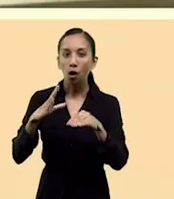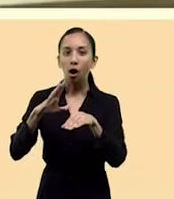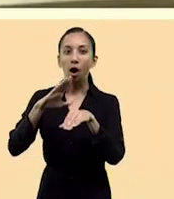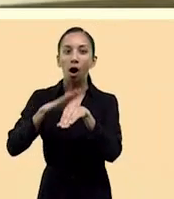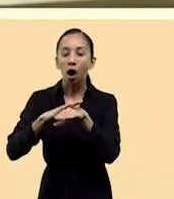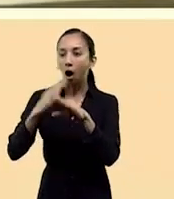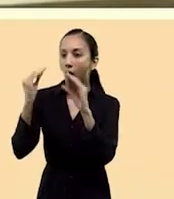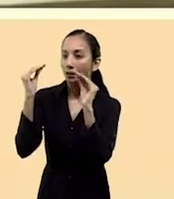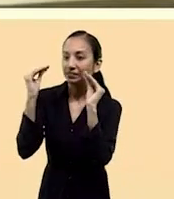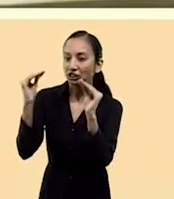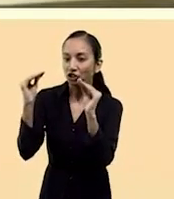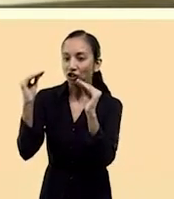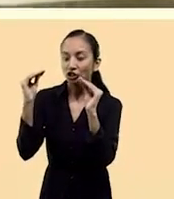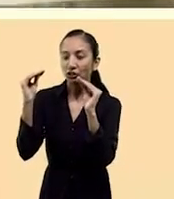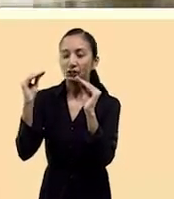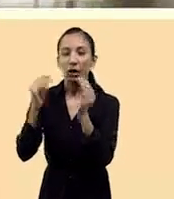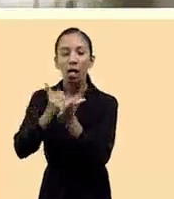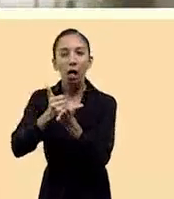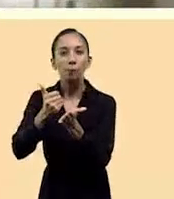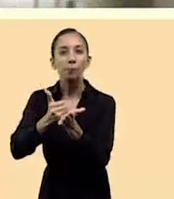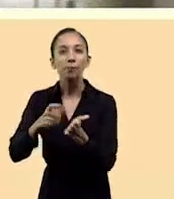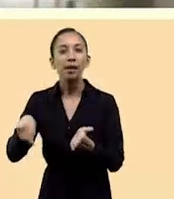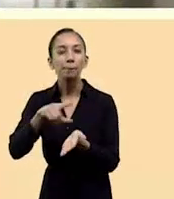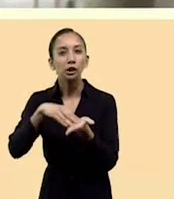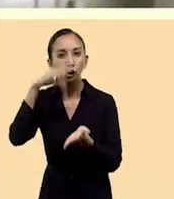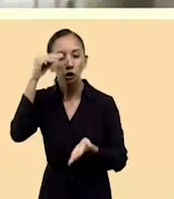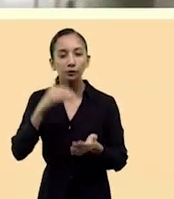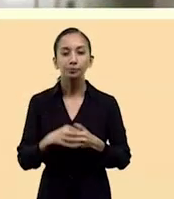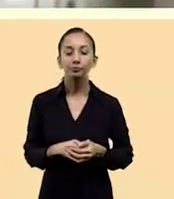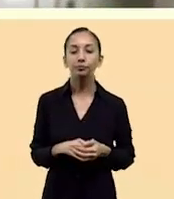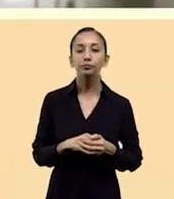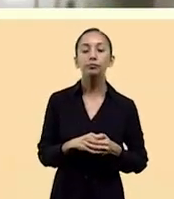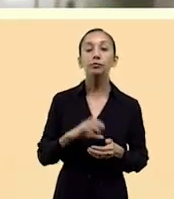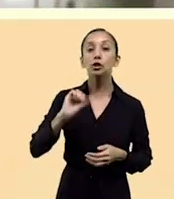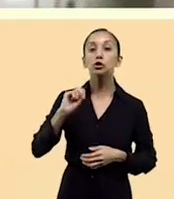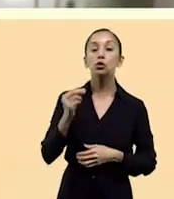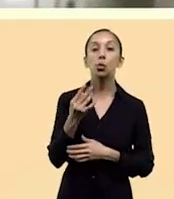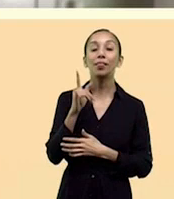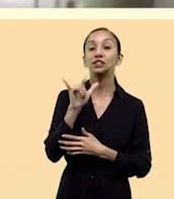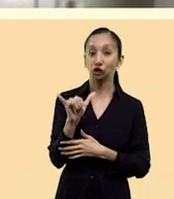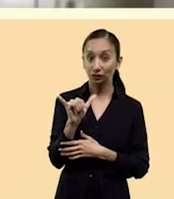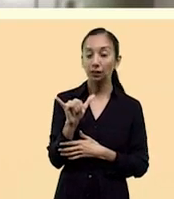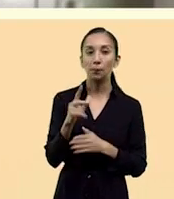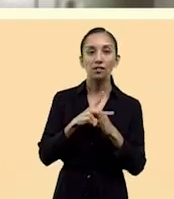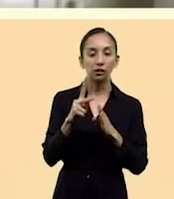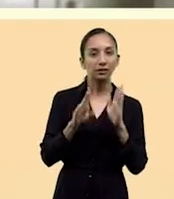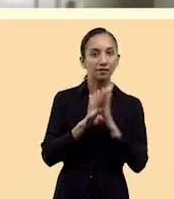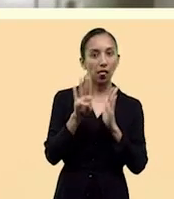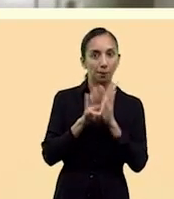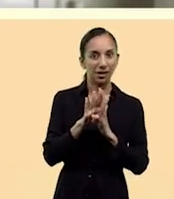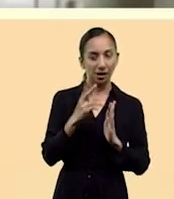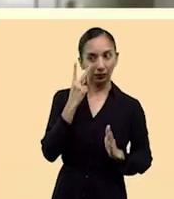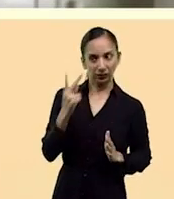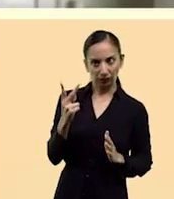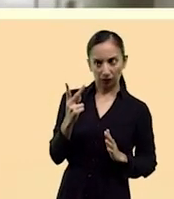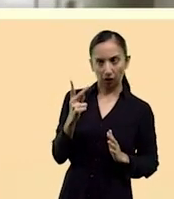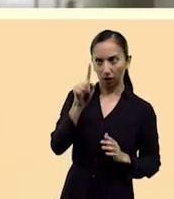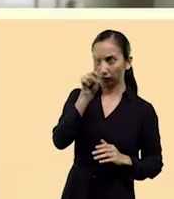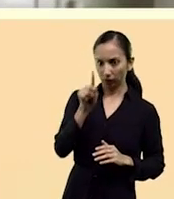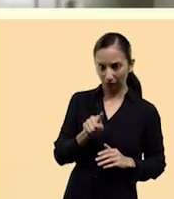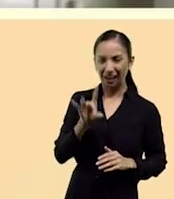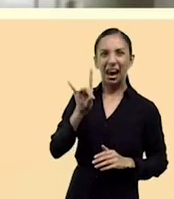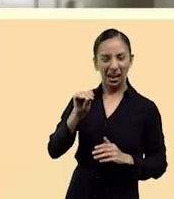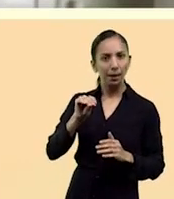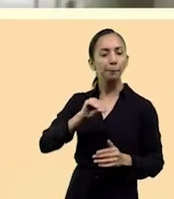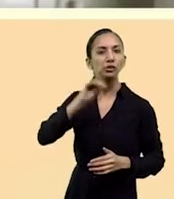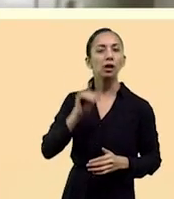needs of students and helping them learn. Going through the Schoology professional development, over 80% of our teachers have gone through that. So it's